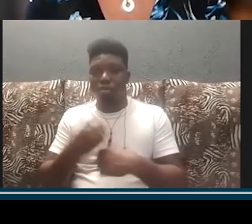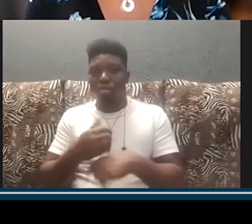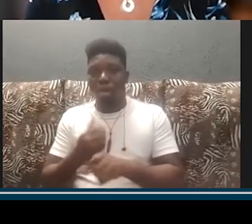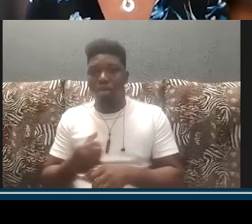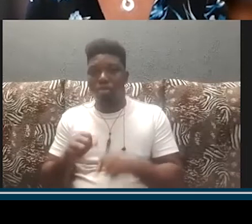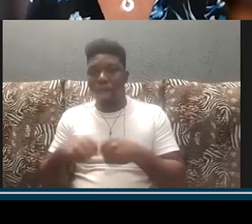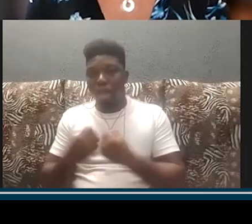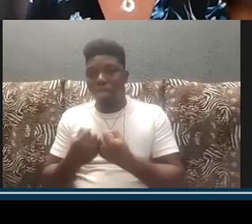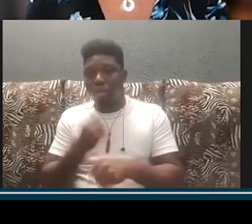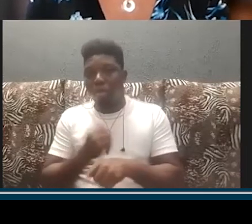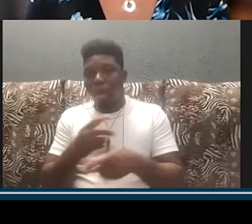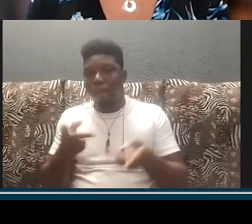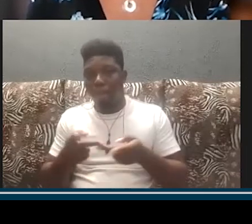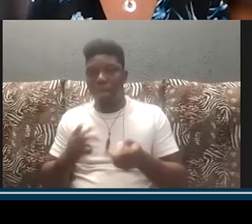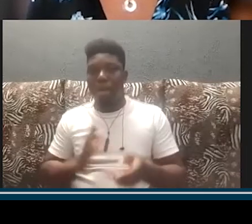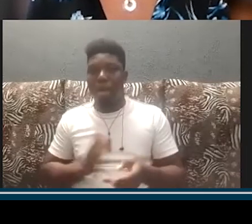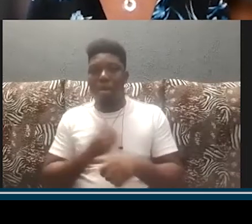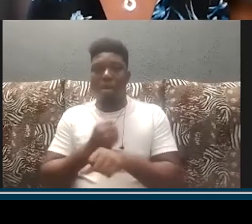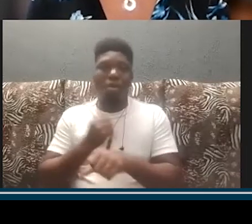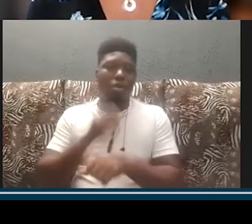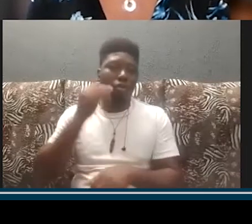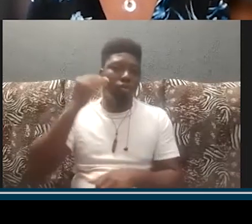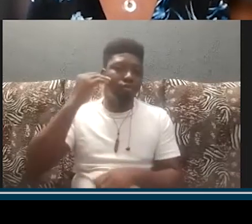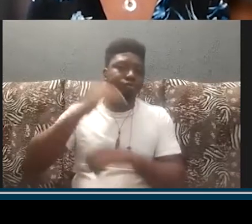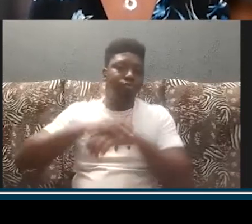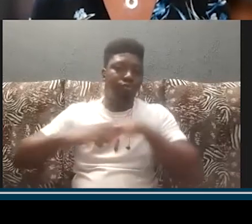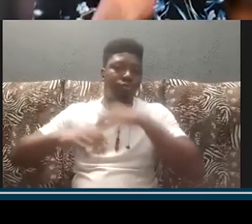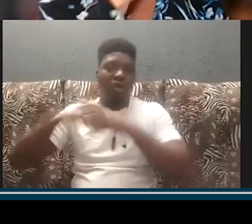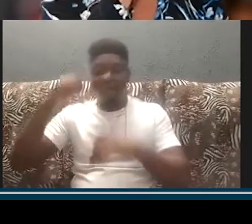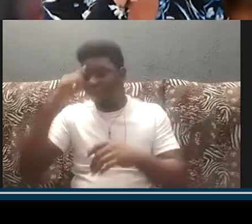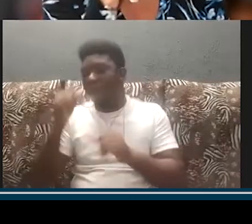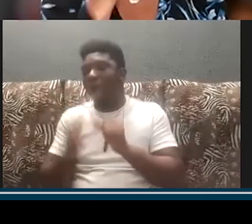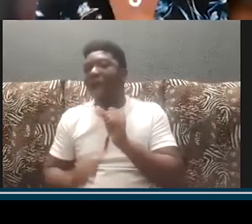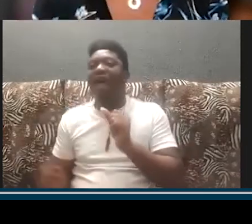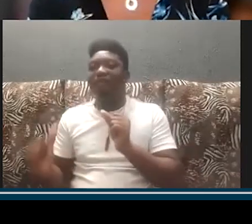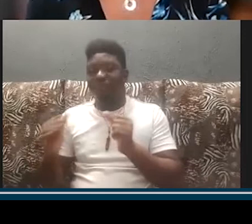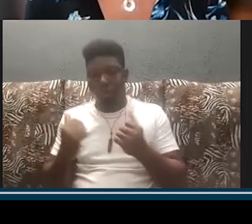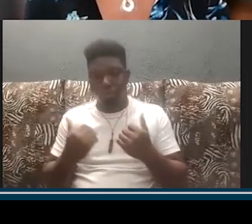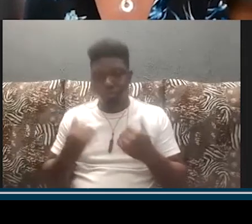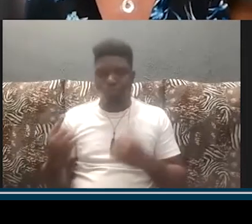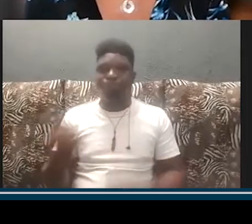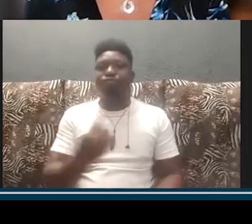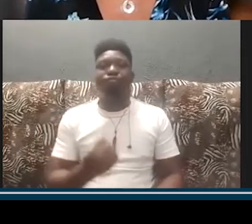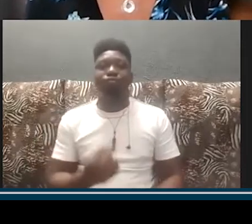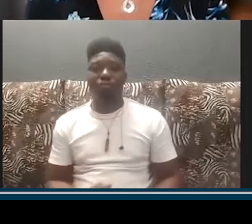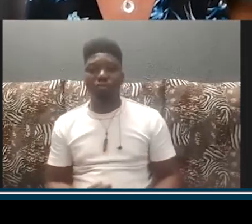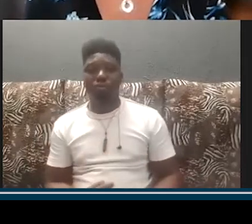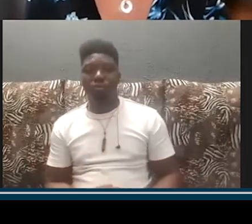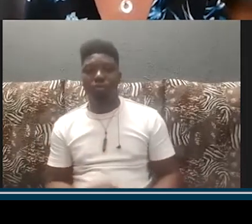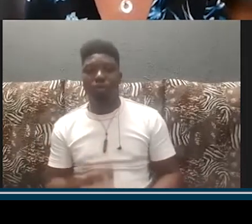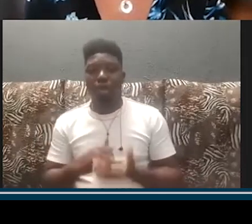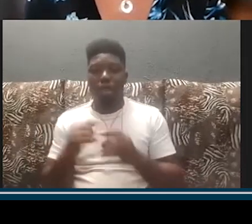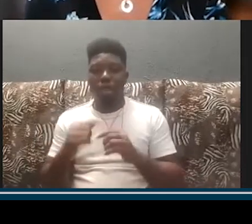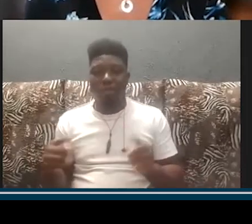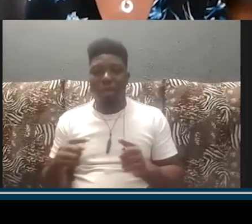for everybody, and the changes will get done in that. So it's just a different mentality of how to